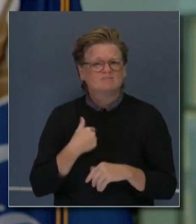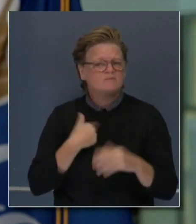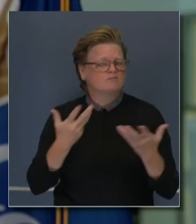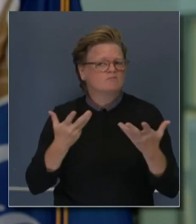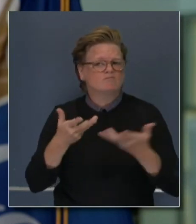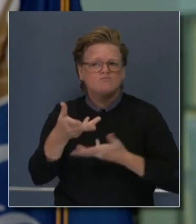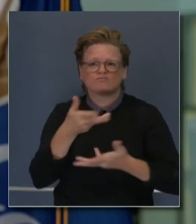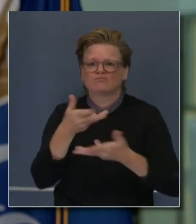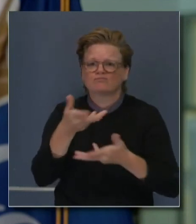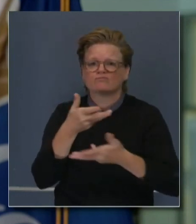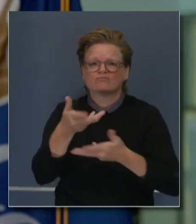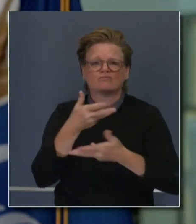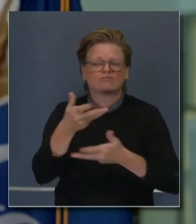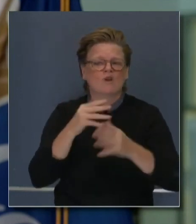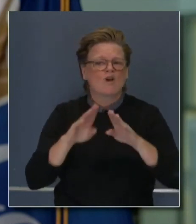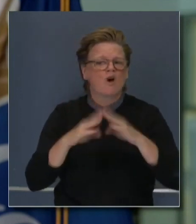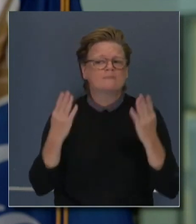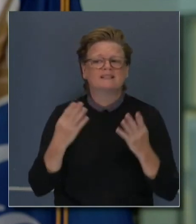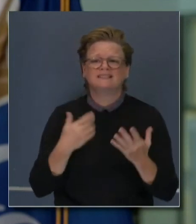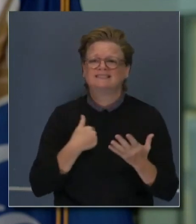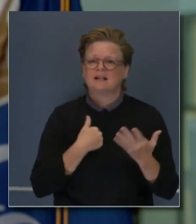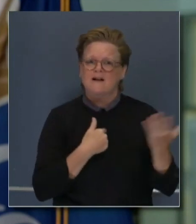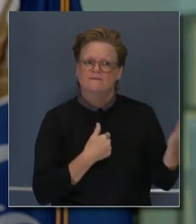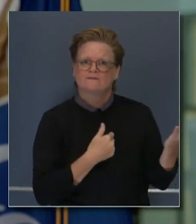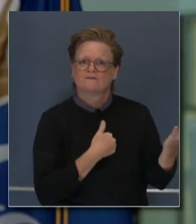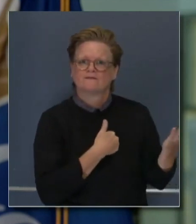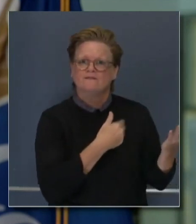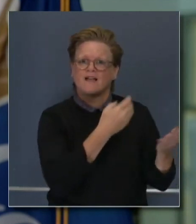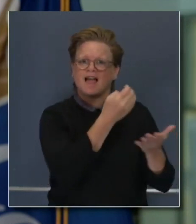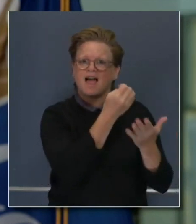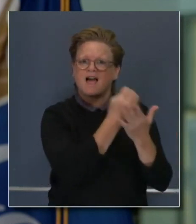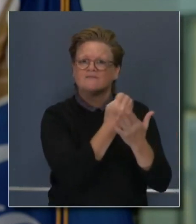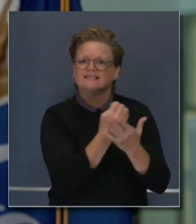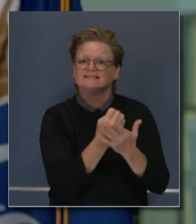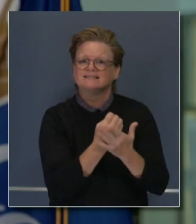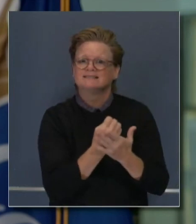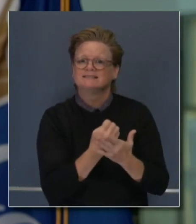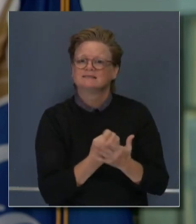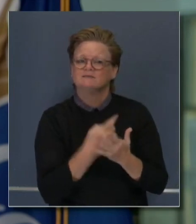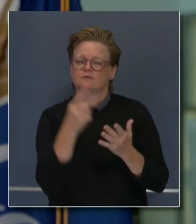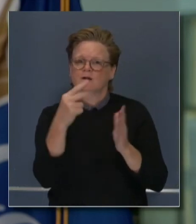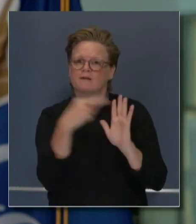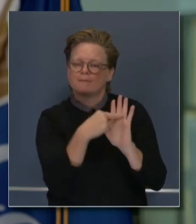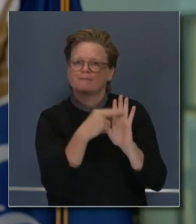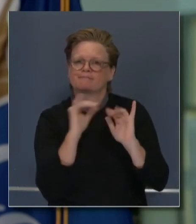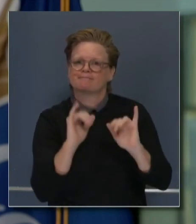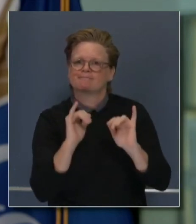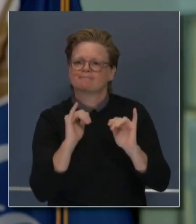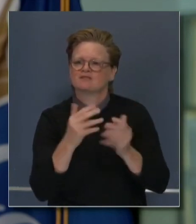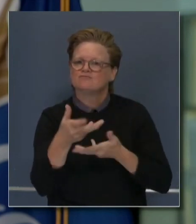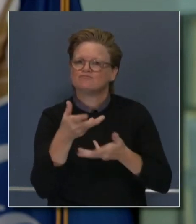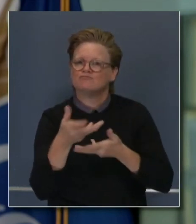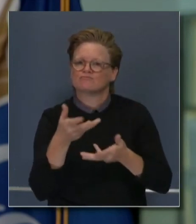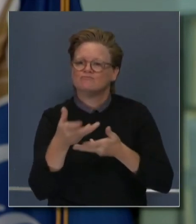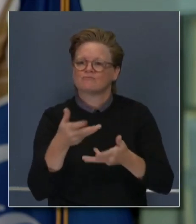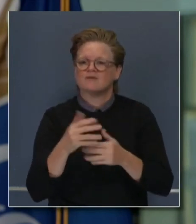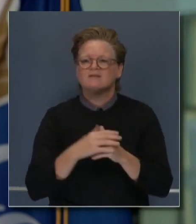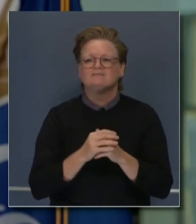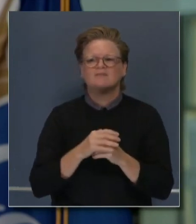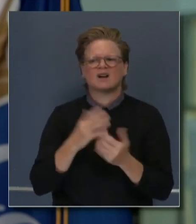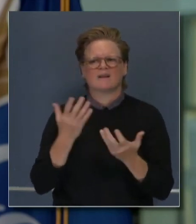evidence, led by data, led by science, but more important than anything else, led by core fundamental principle, and that is to keep